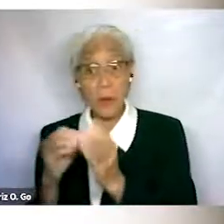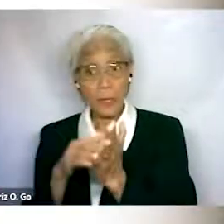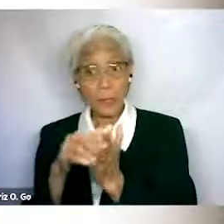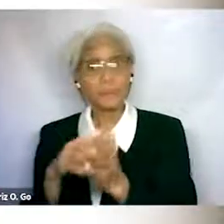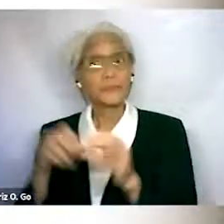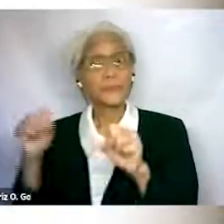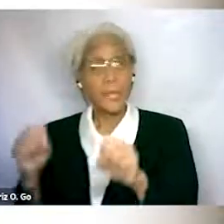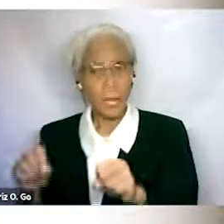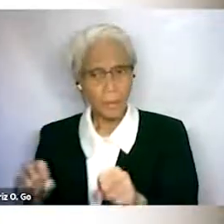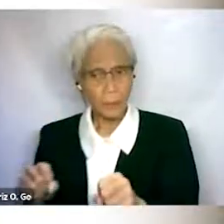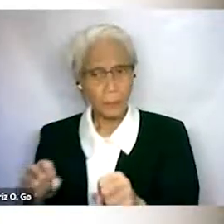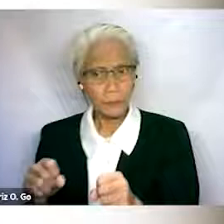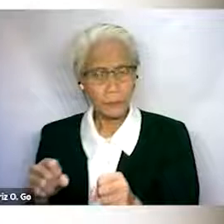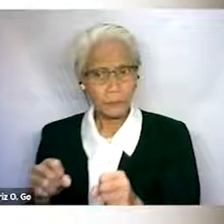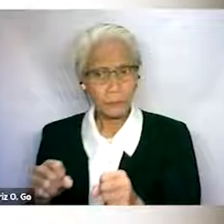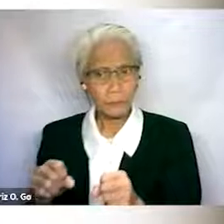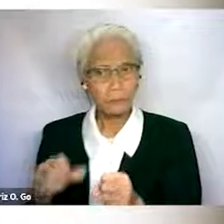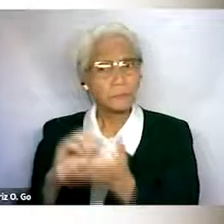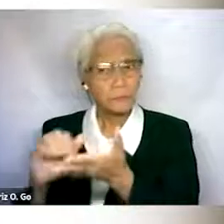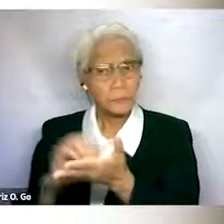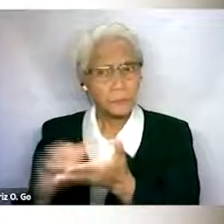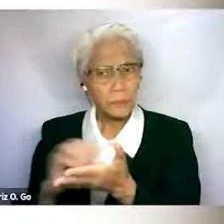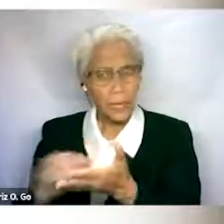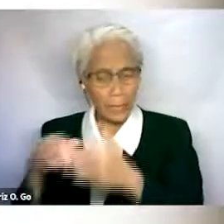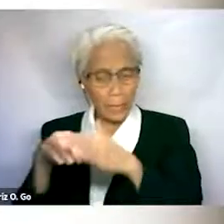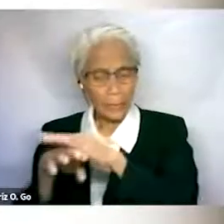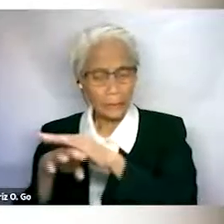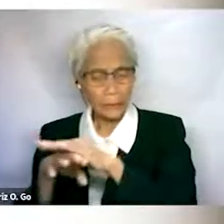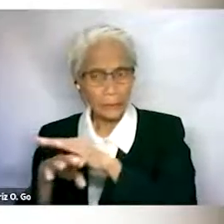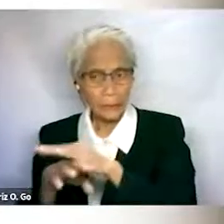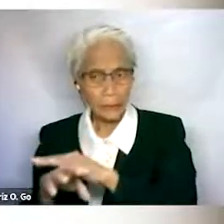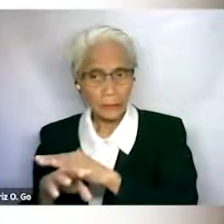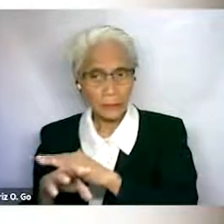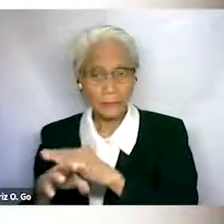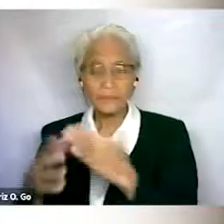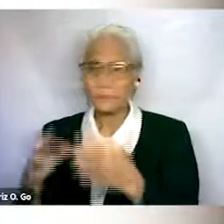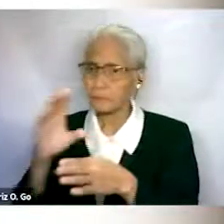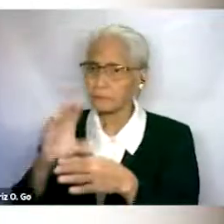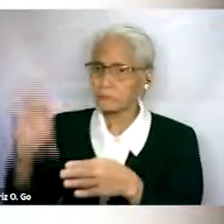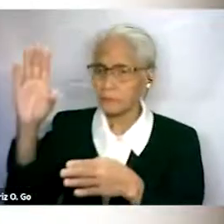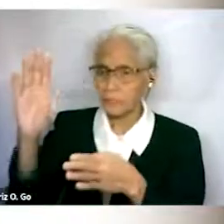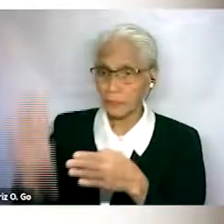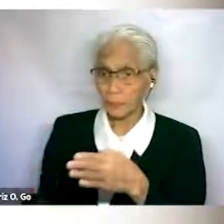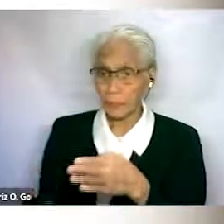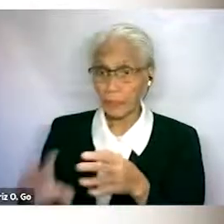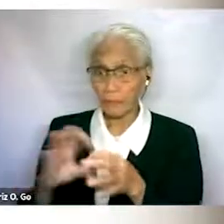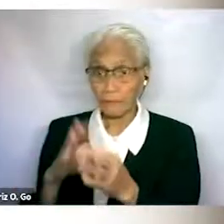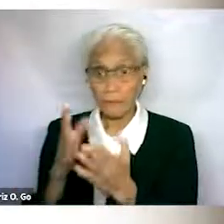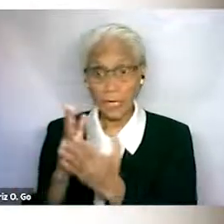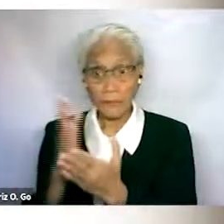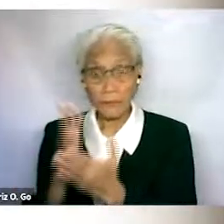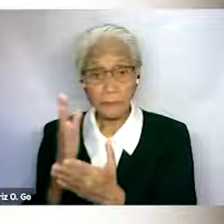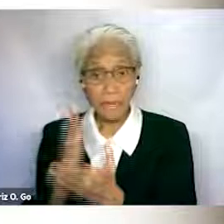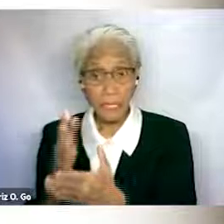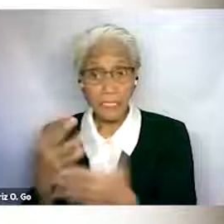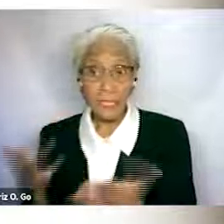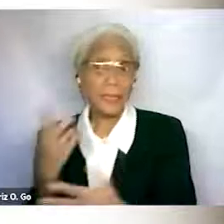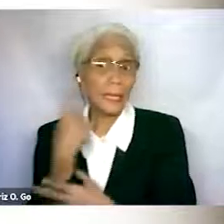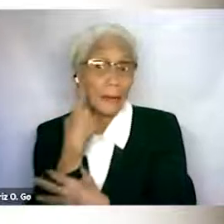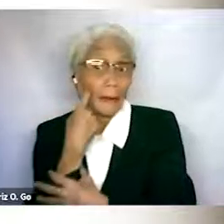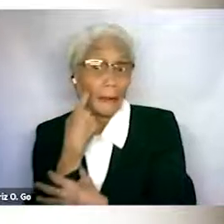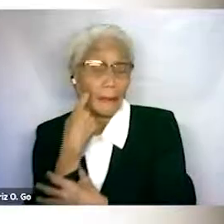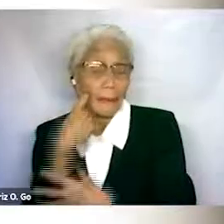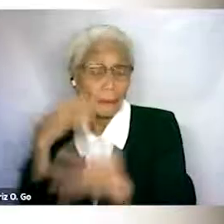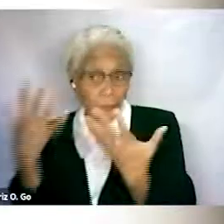could render different individuals more vulnerable compared to the rest. And then it also looks into the results. It's not enough that there